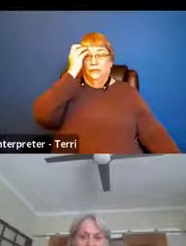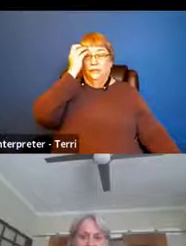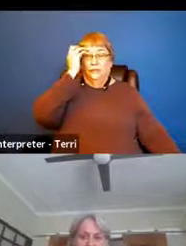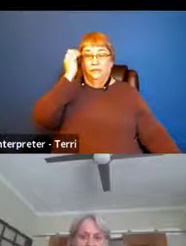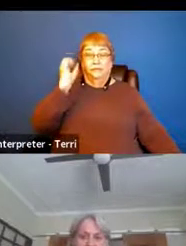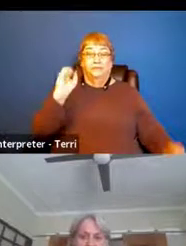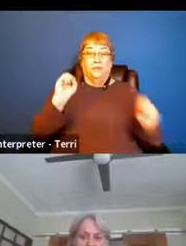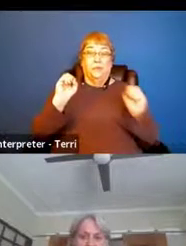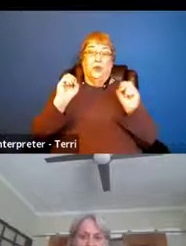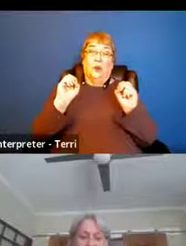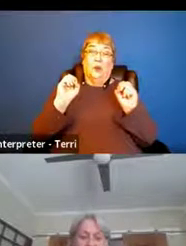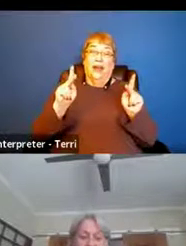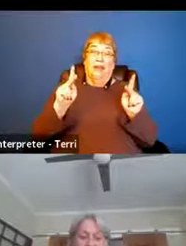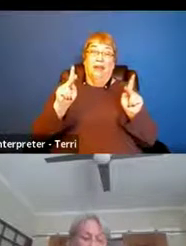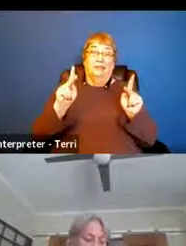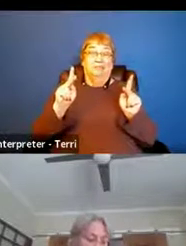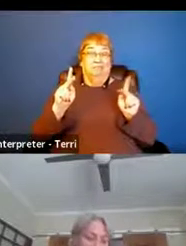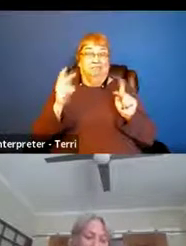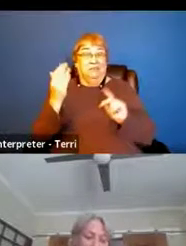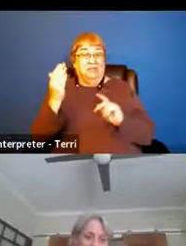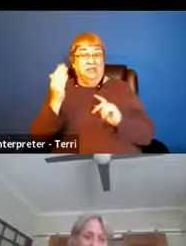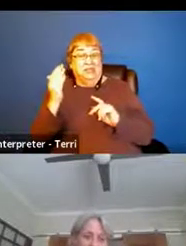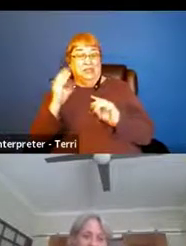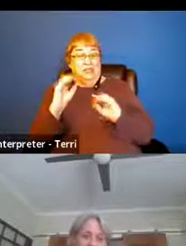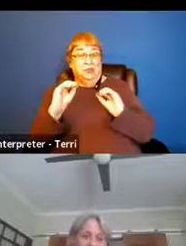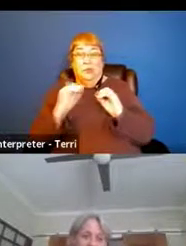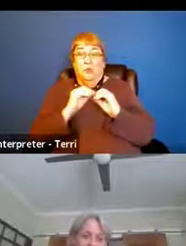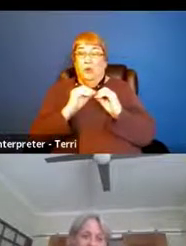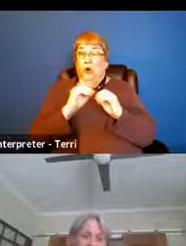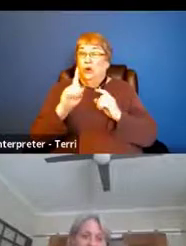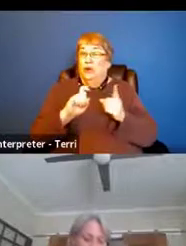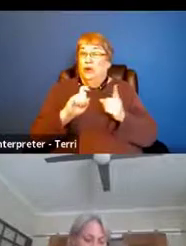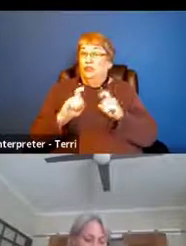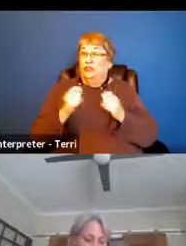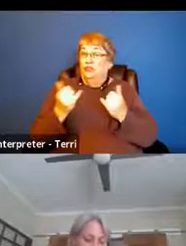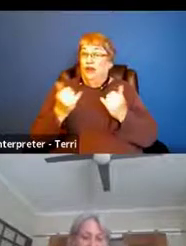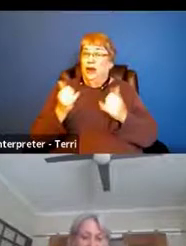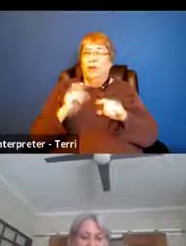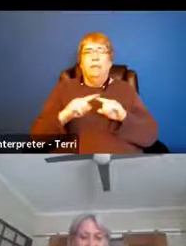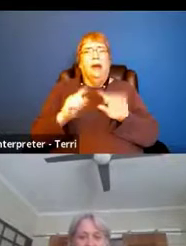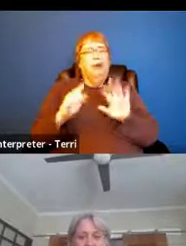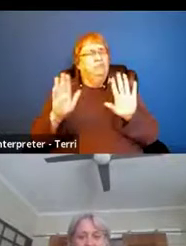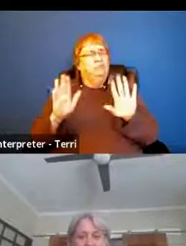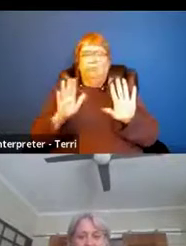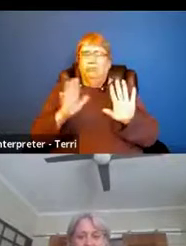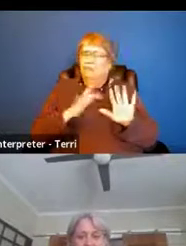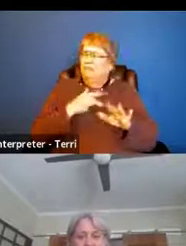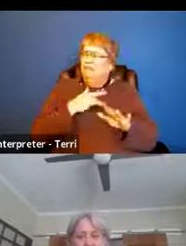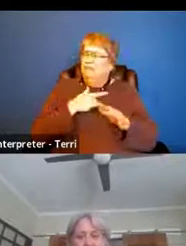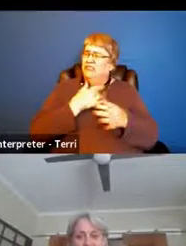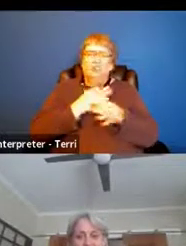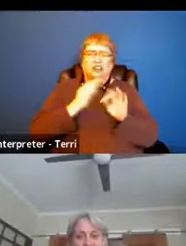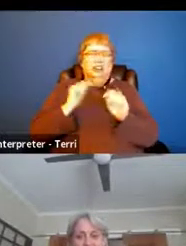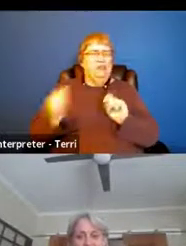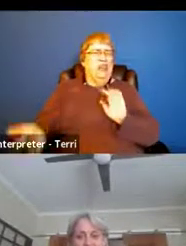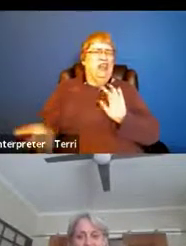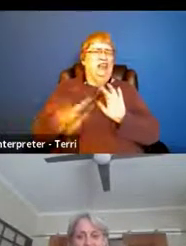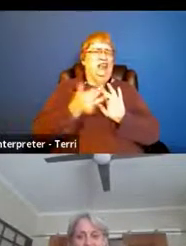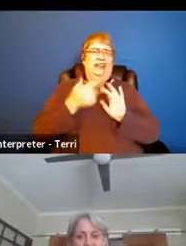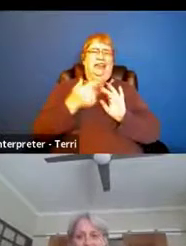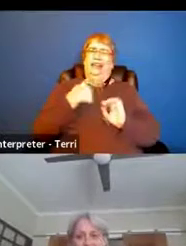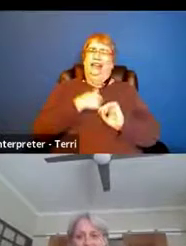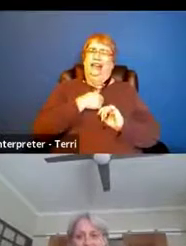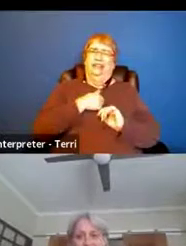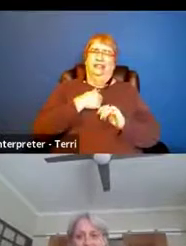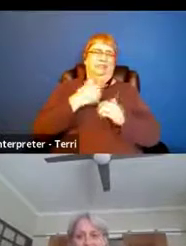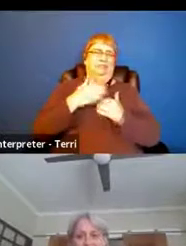Okay, well, it doesn't seem like there are other questions right now, but again, really encourage you all to get in touch if you have any questions after we meet today